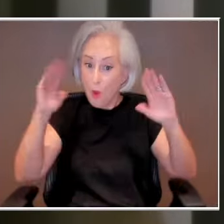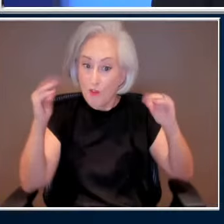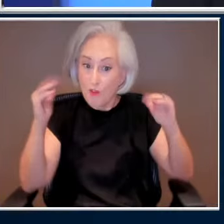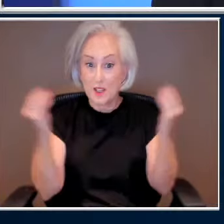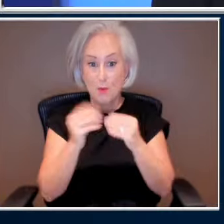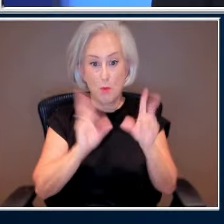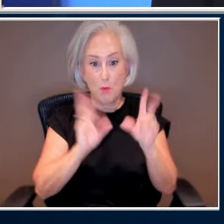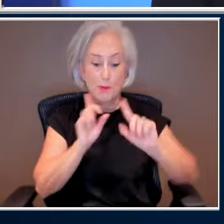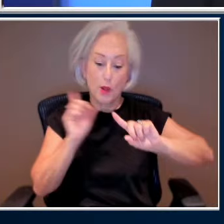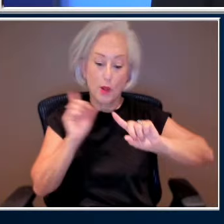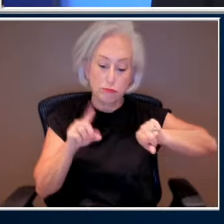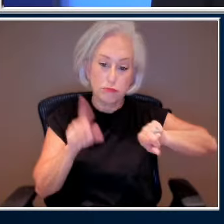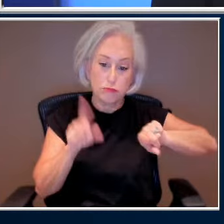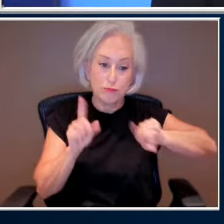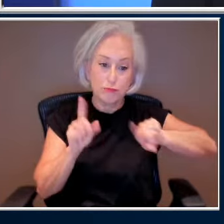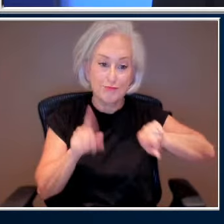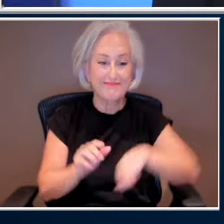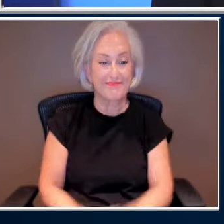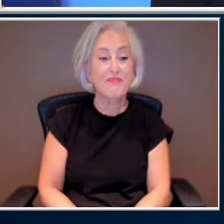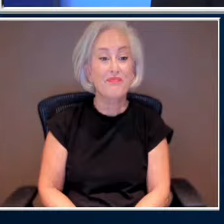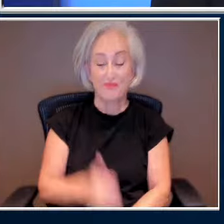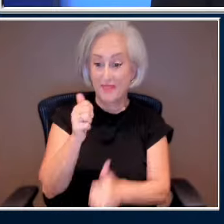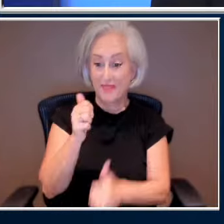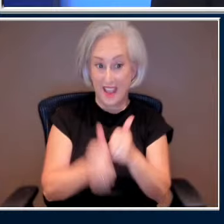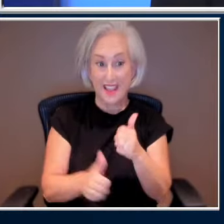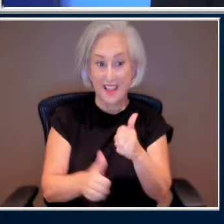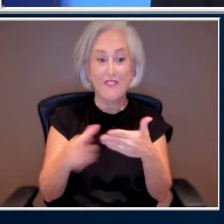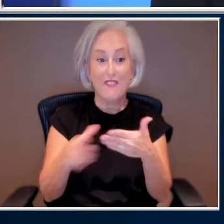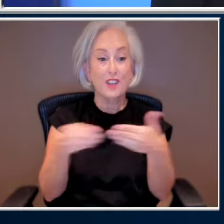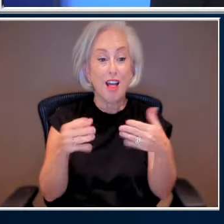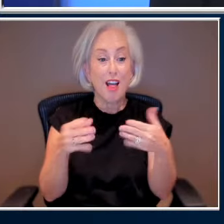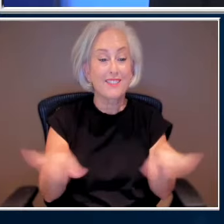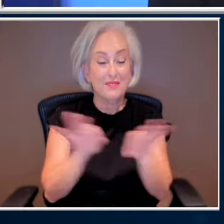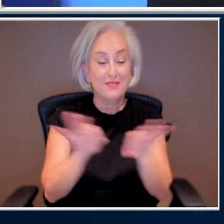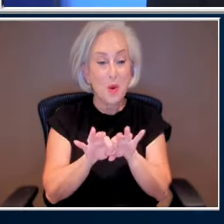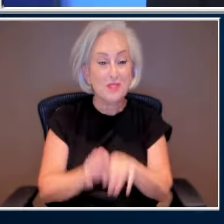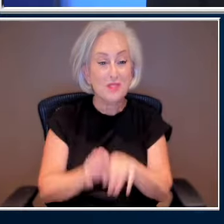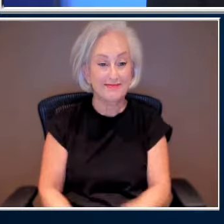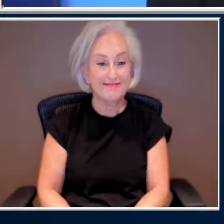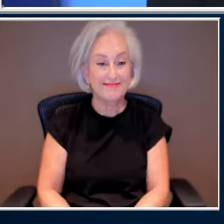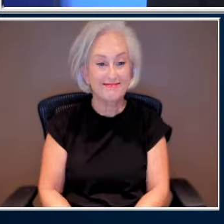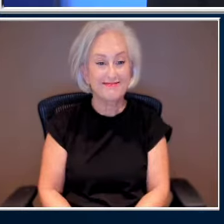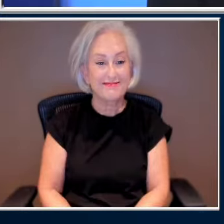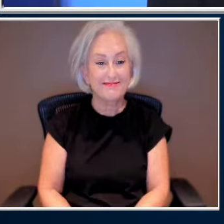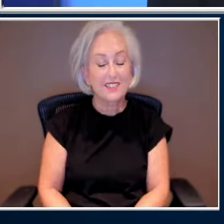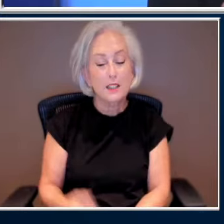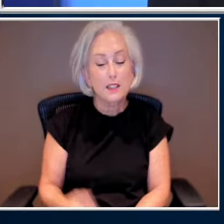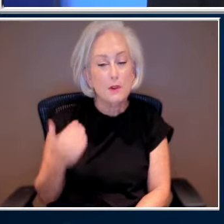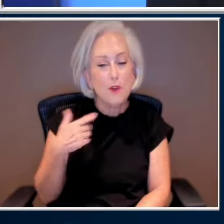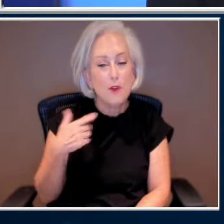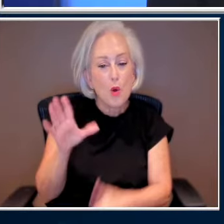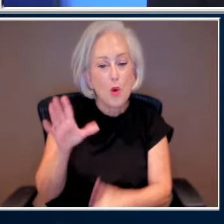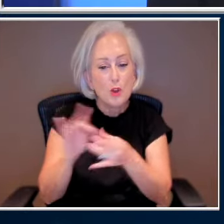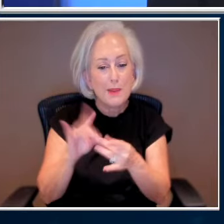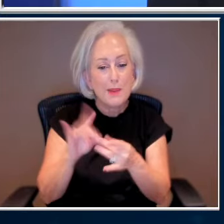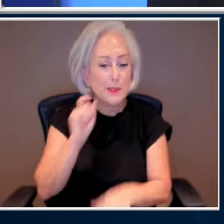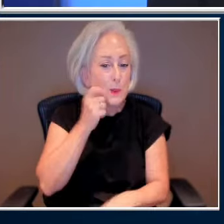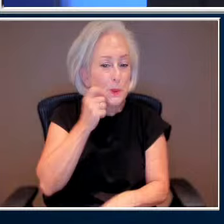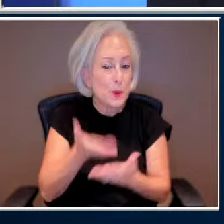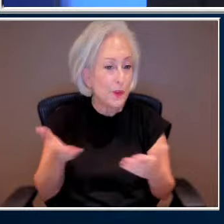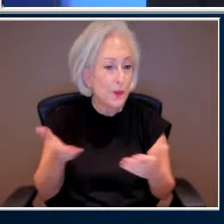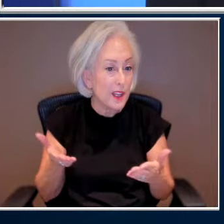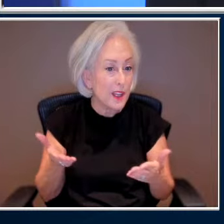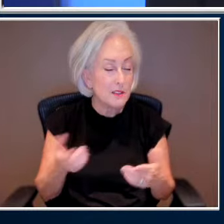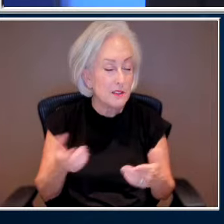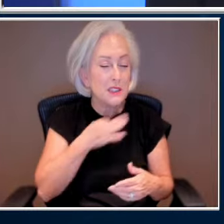Yeah, every dollar counts. Every dollar counts. And then you had mentioned some really cool items. Is there an online drawing? Is that what I